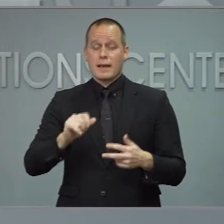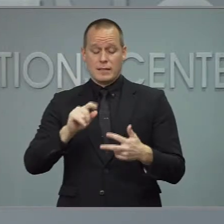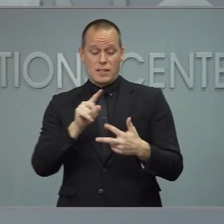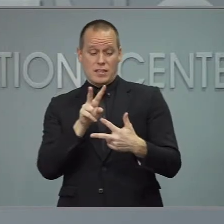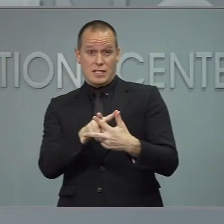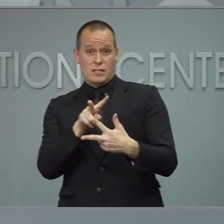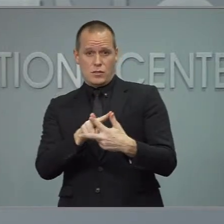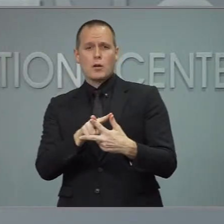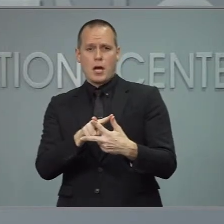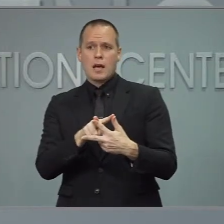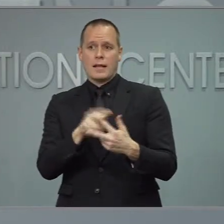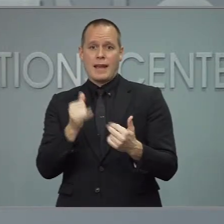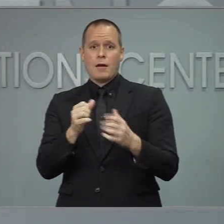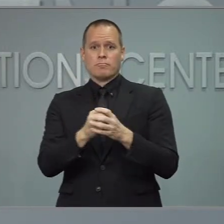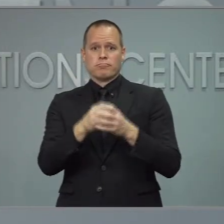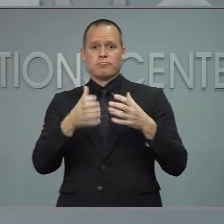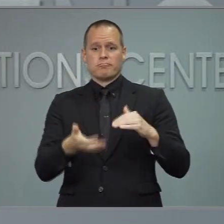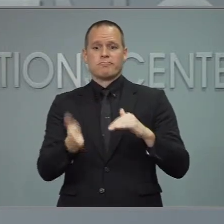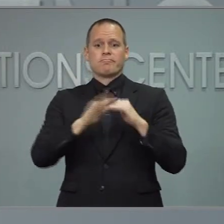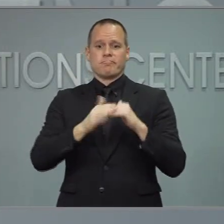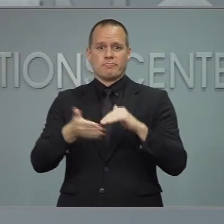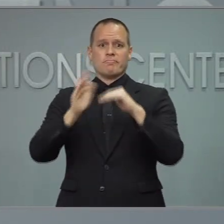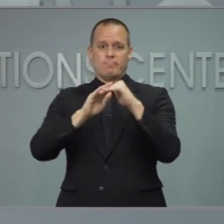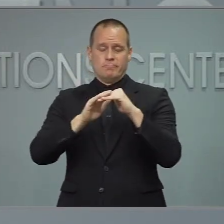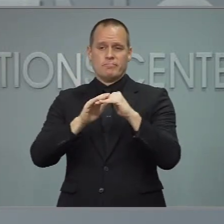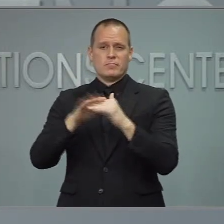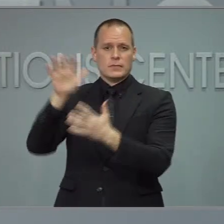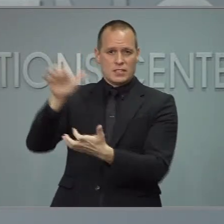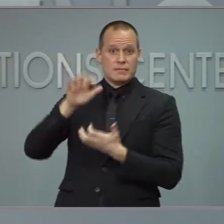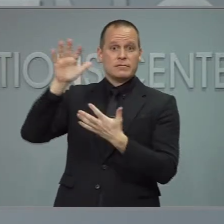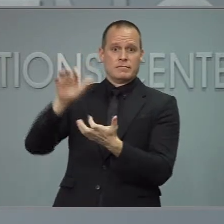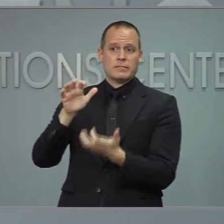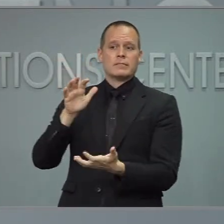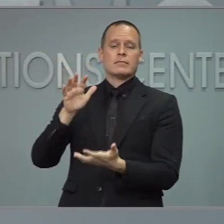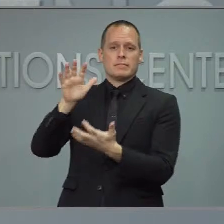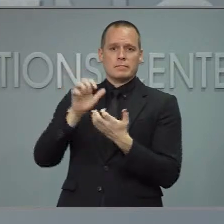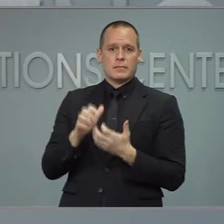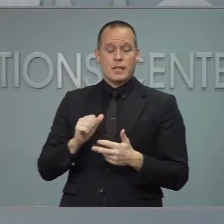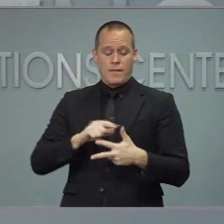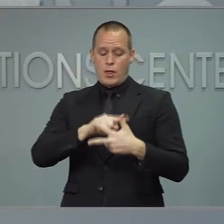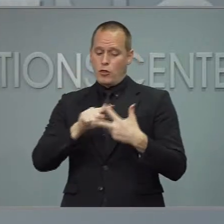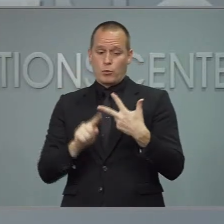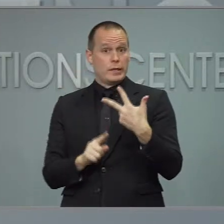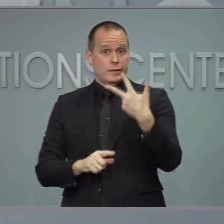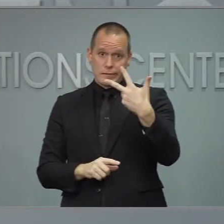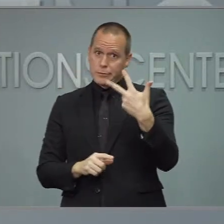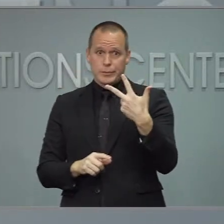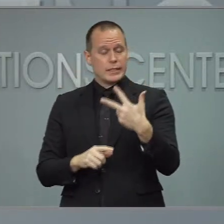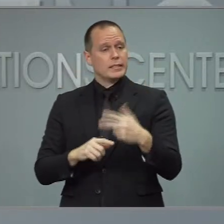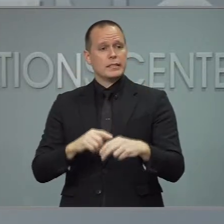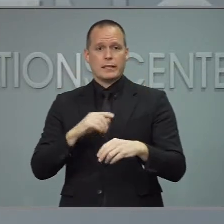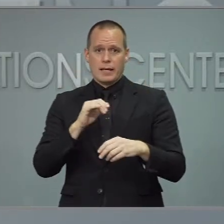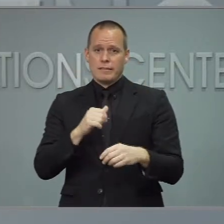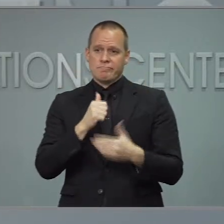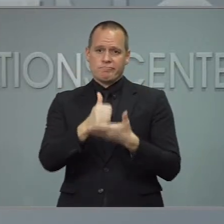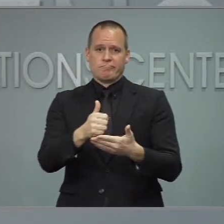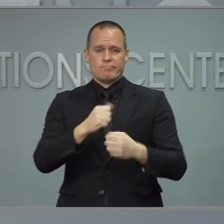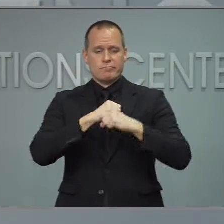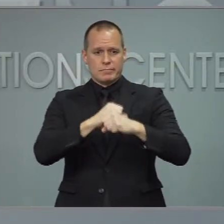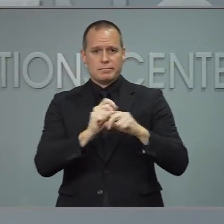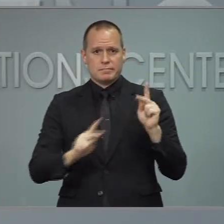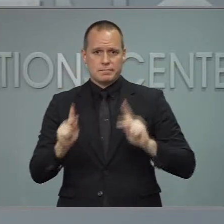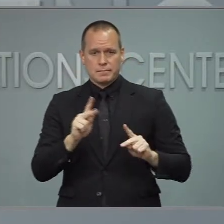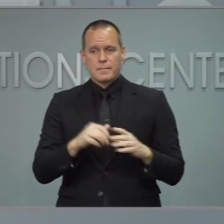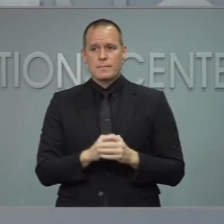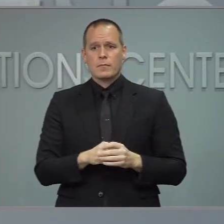vaccine are improving overall. We are fortunate that we have 3 vaccines that protect people from COVID-19 and most importantly, keep